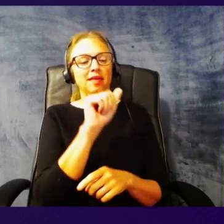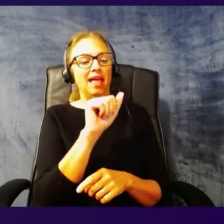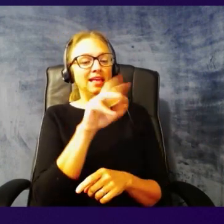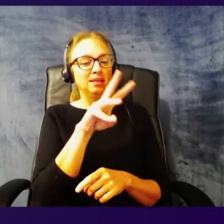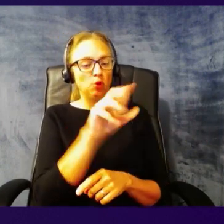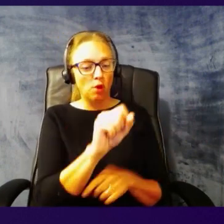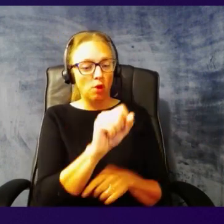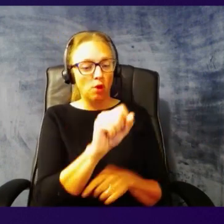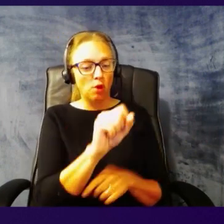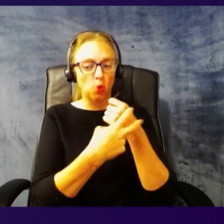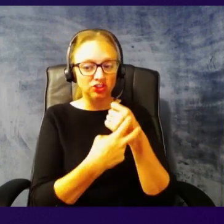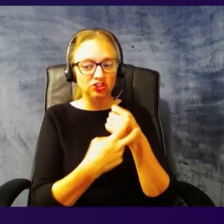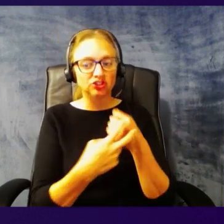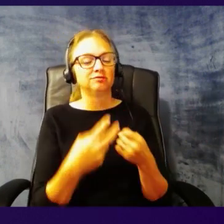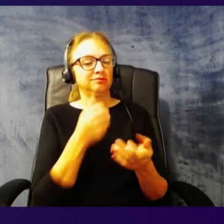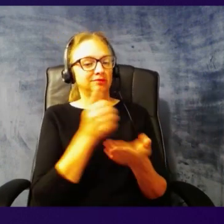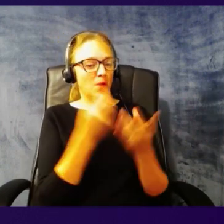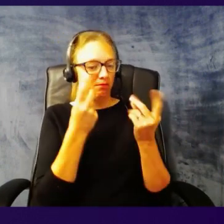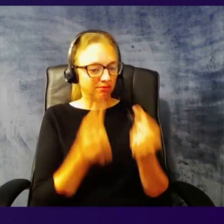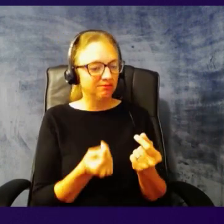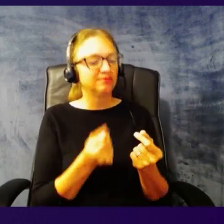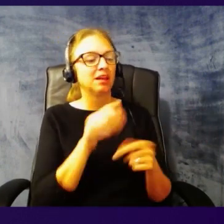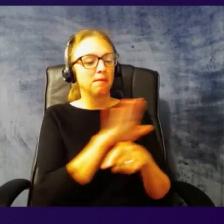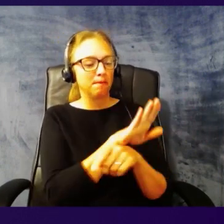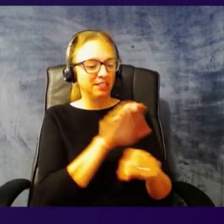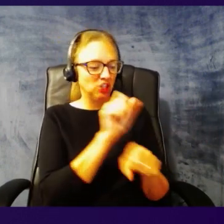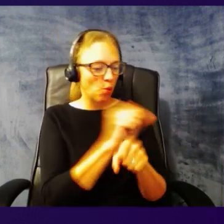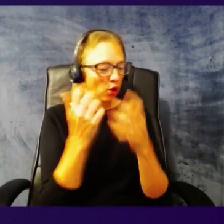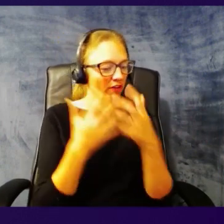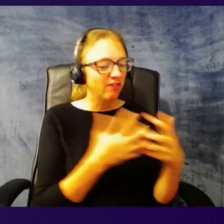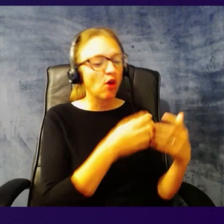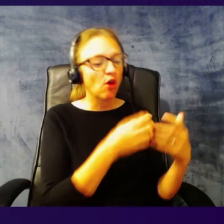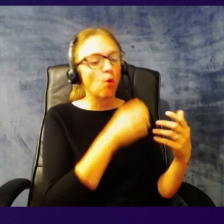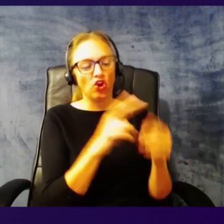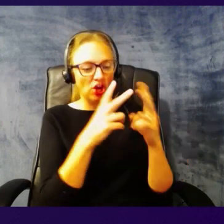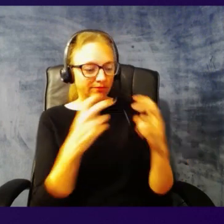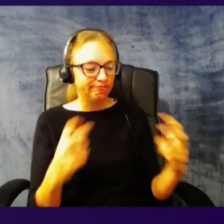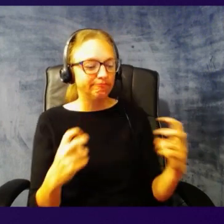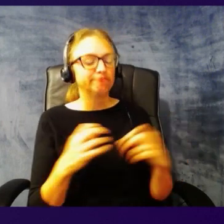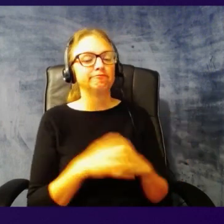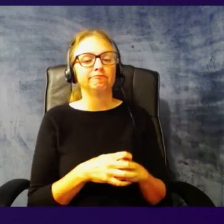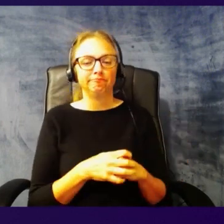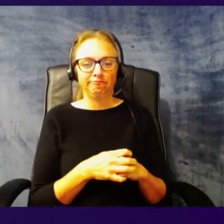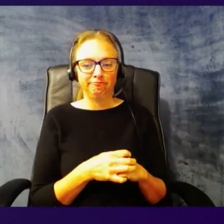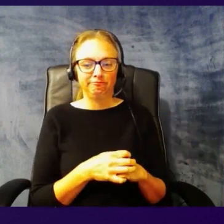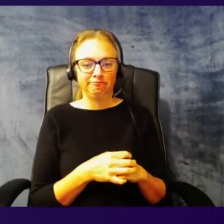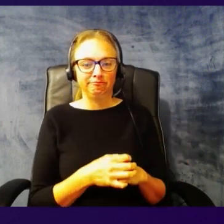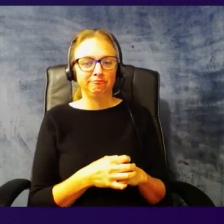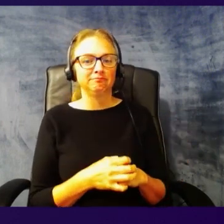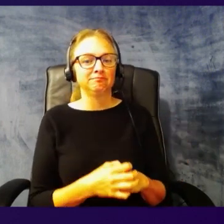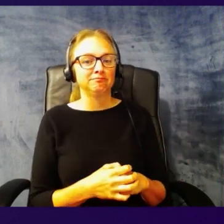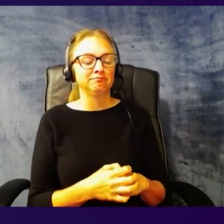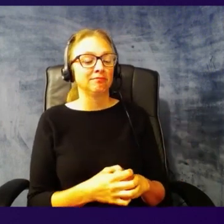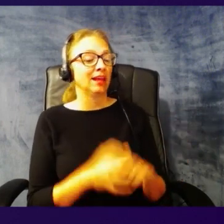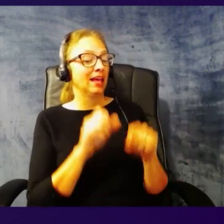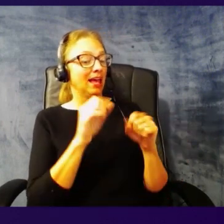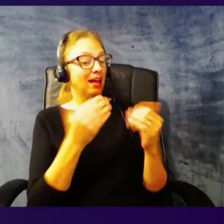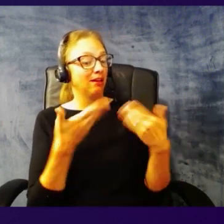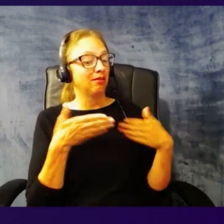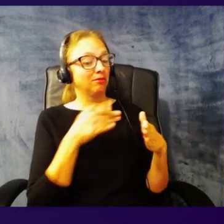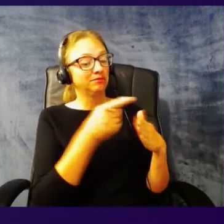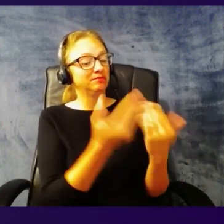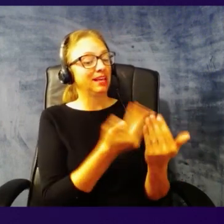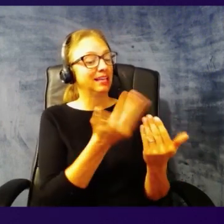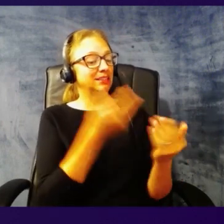business workflows or your data analysis, data analytics. Yep. And it enables you to easily manage data